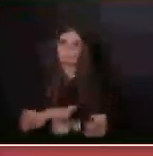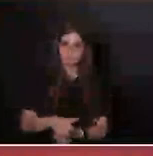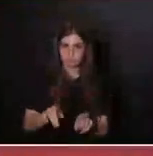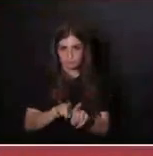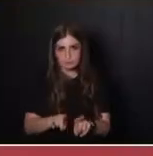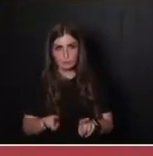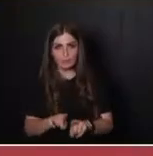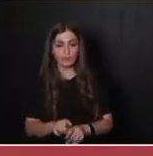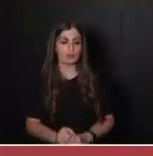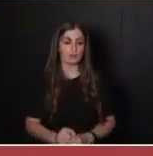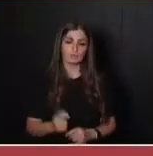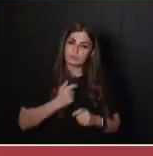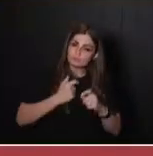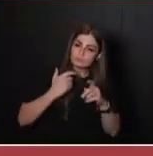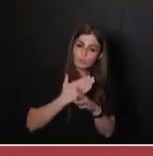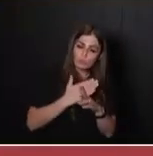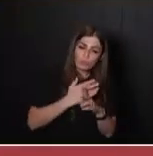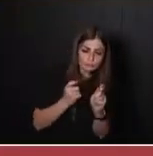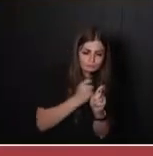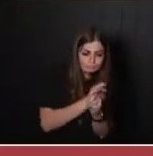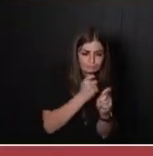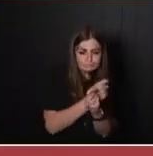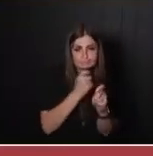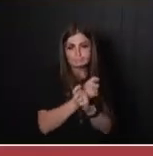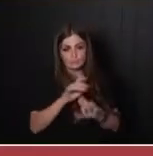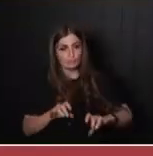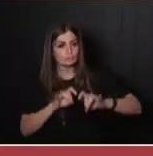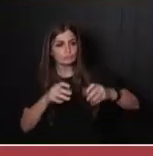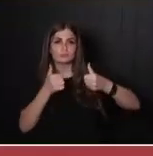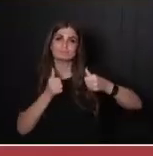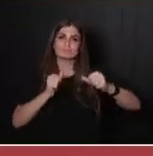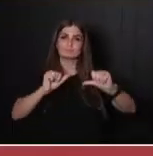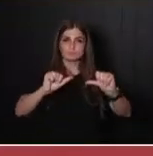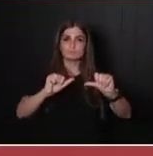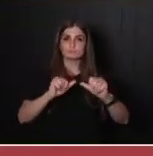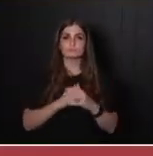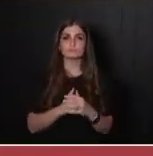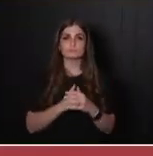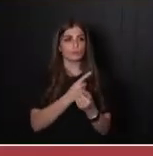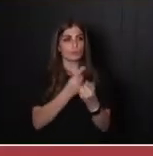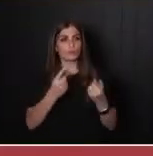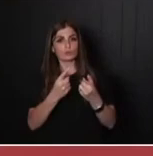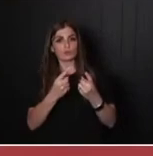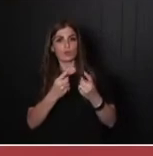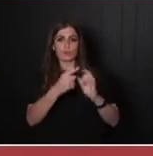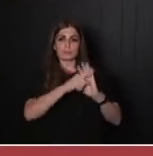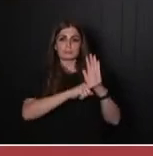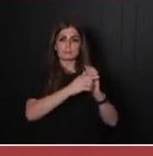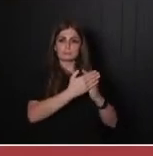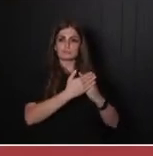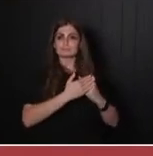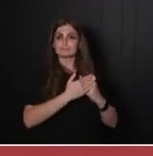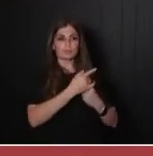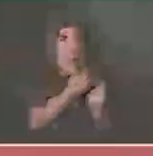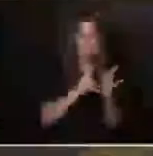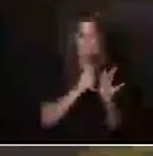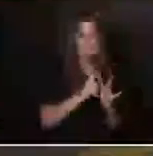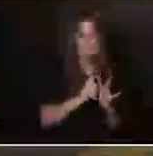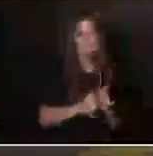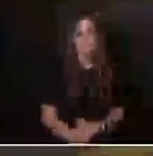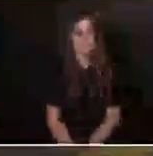We work to shape an Australia where we can all succeed, where no one is held back and no one is left